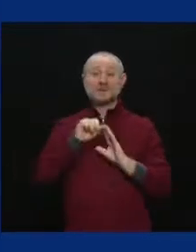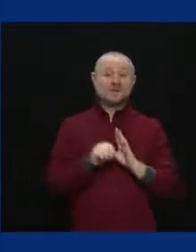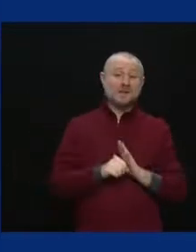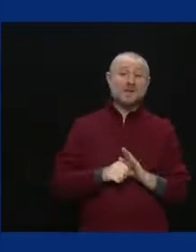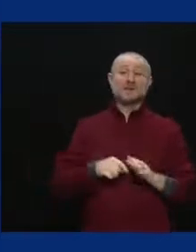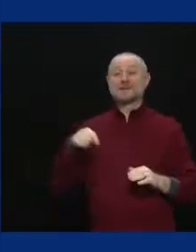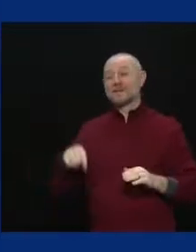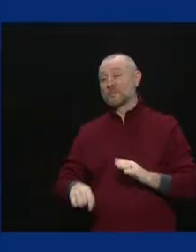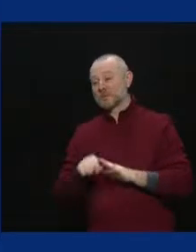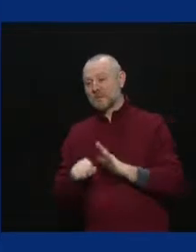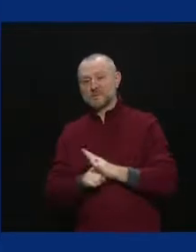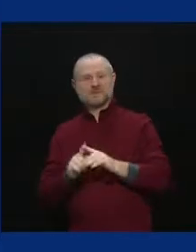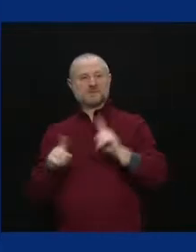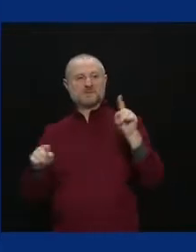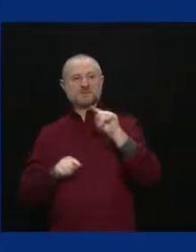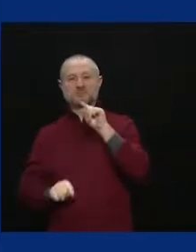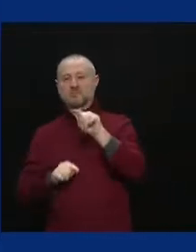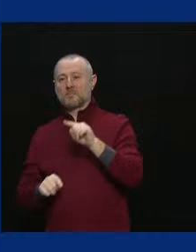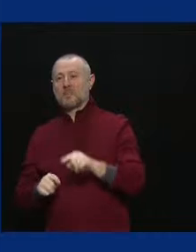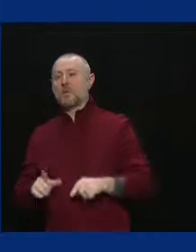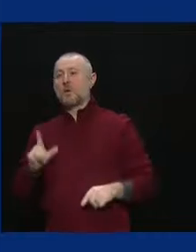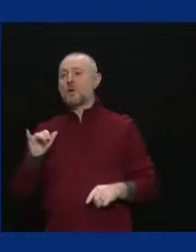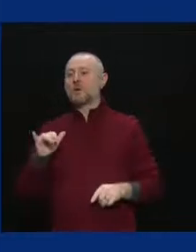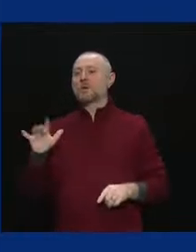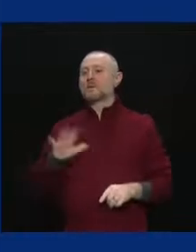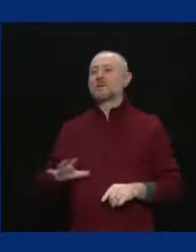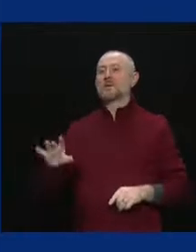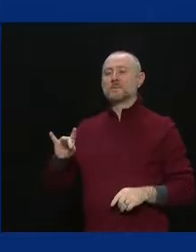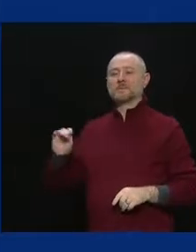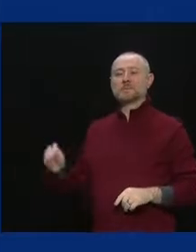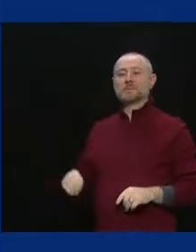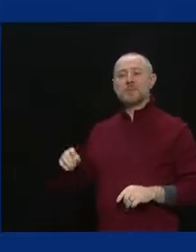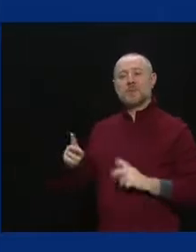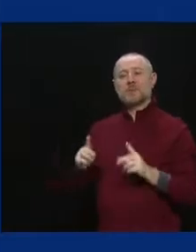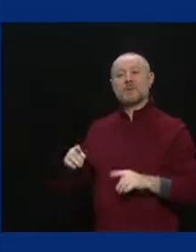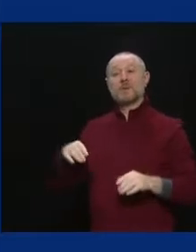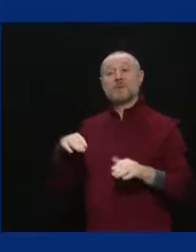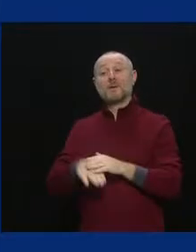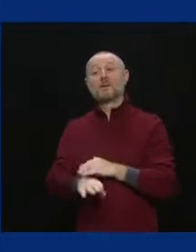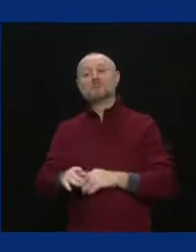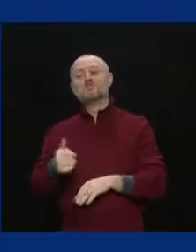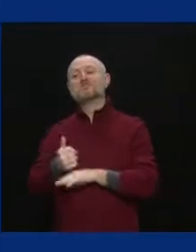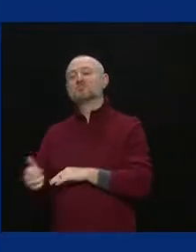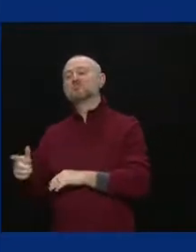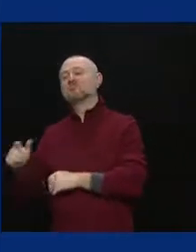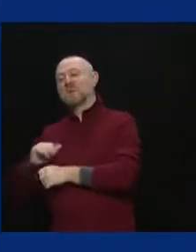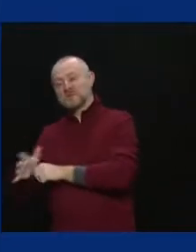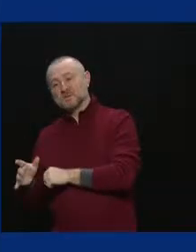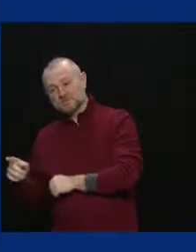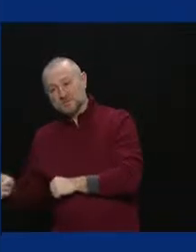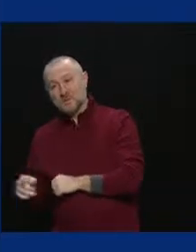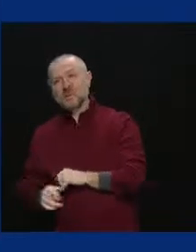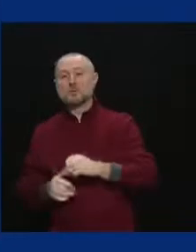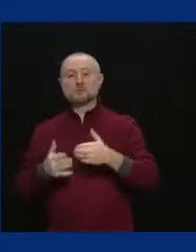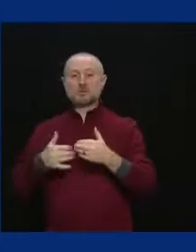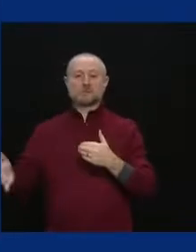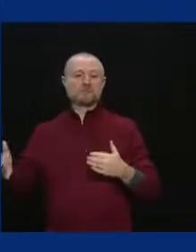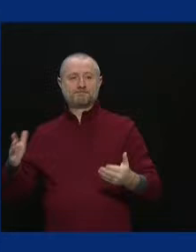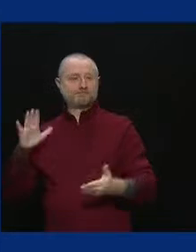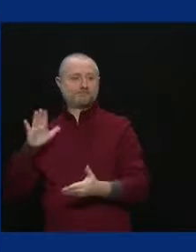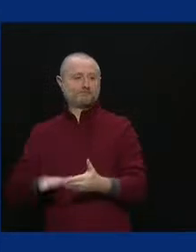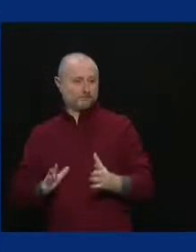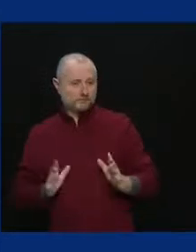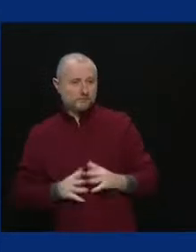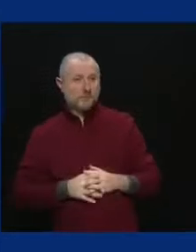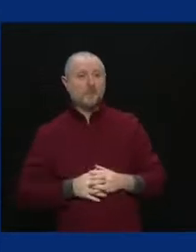But here on Long Island, about 58% of the people are admitted because of COVID, and the rest are lower. So that's a trend we're watching as